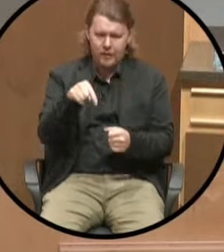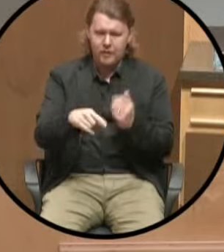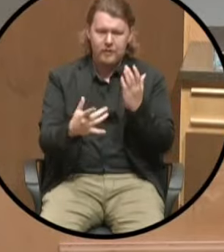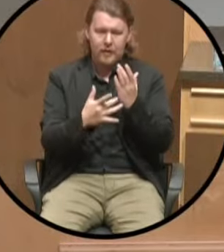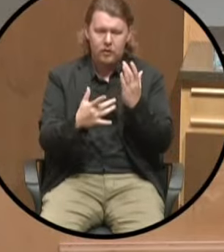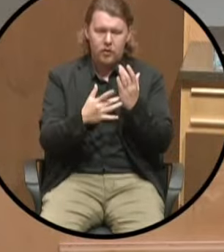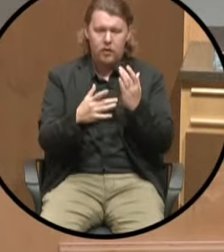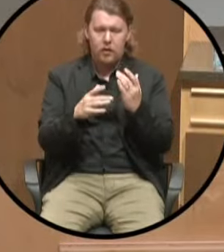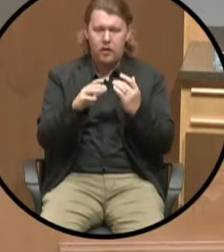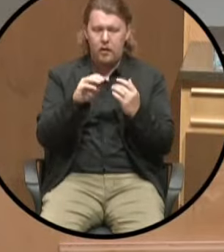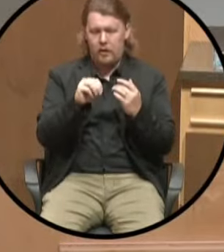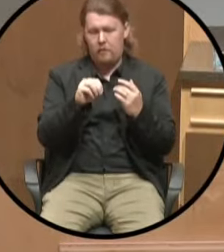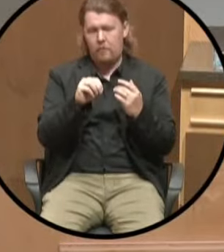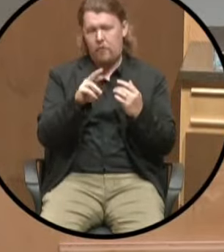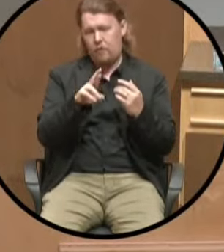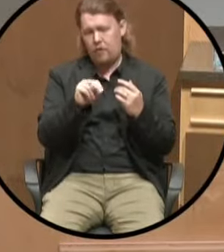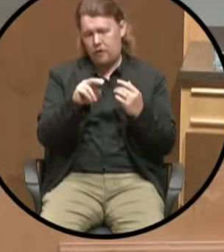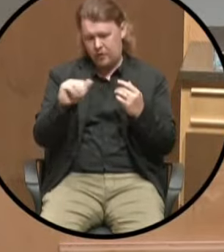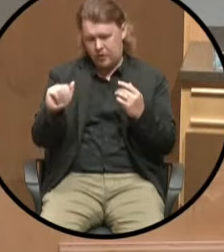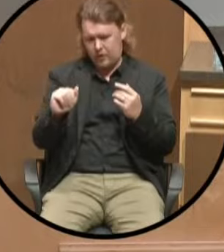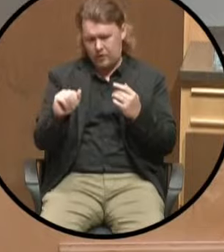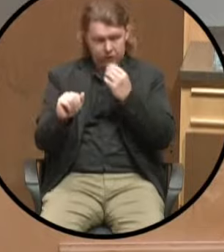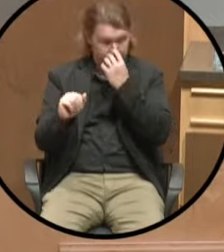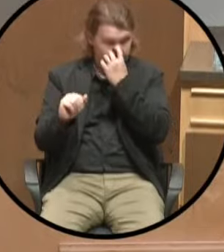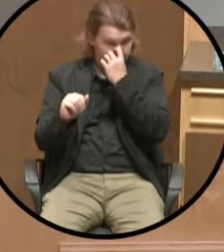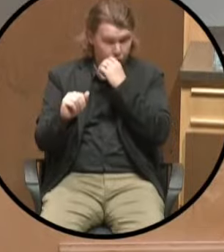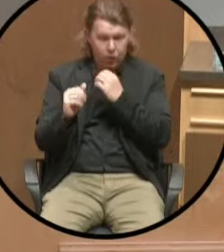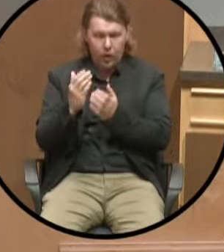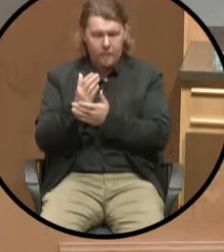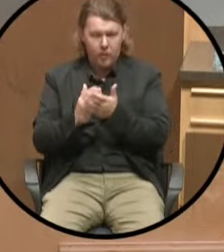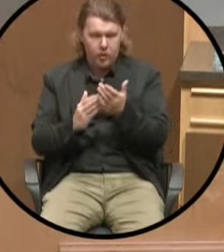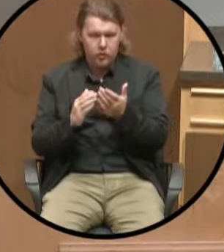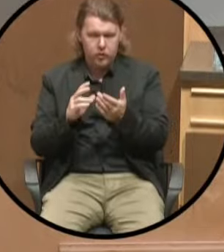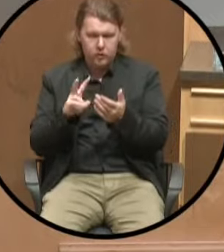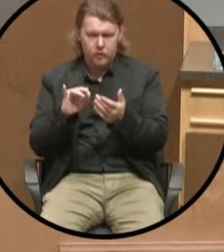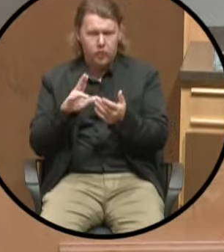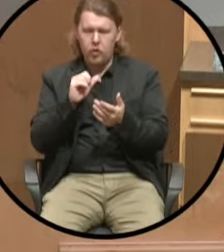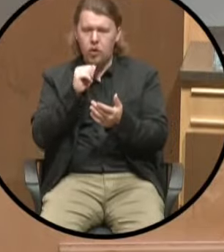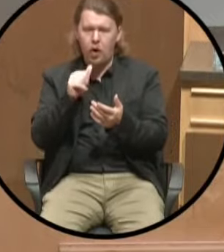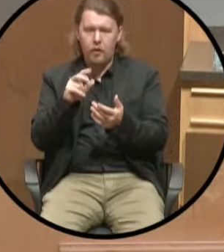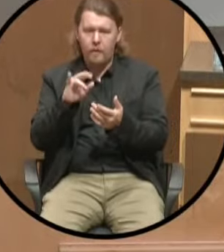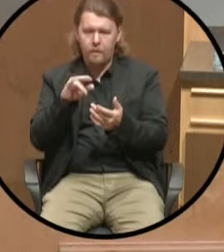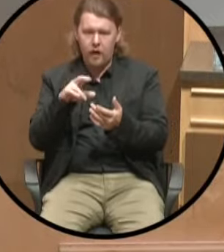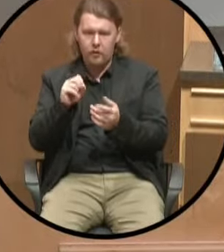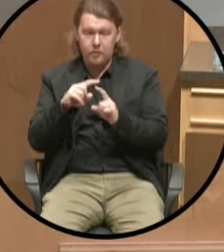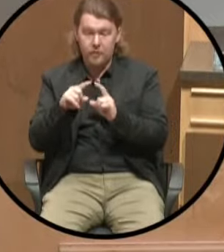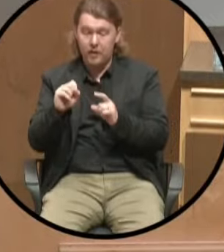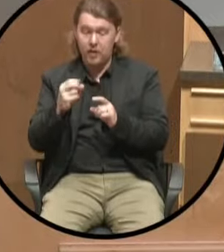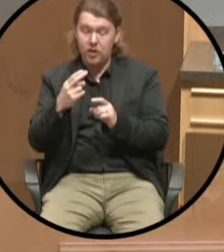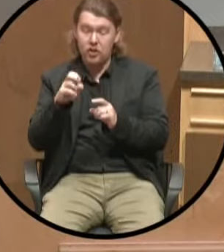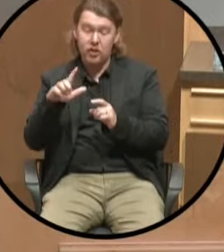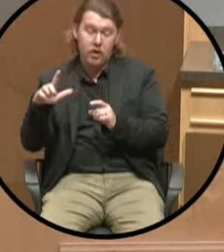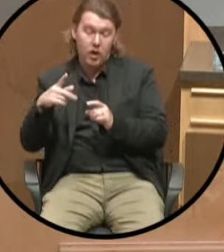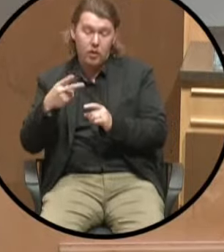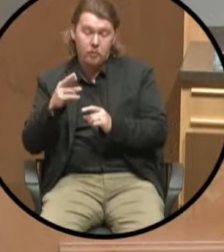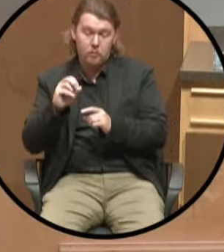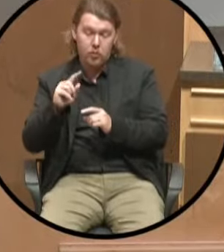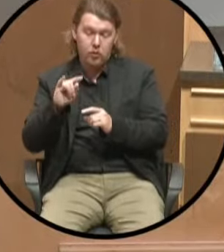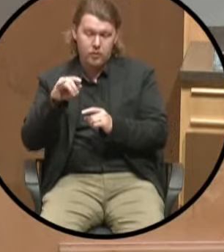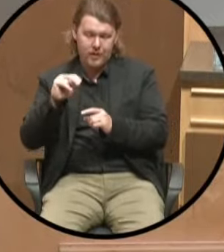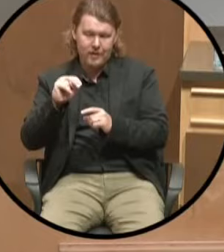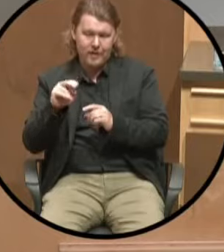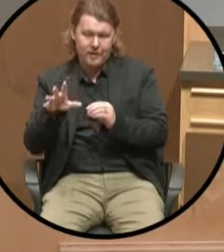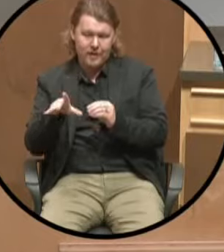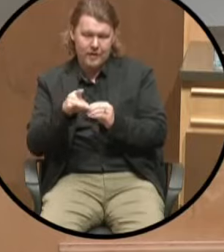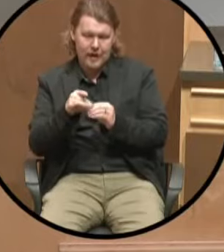mRNA, so a portion of the virus, not even of the virus, but of the shell protein is attached to this mRNA component.